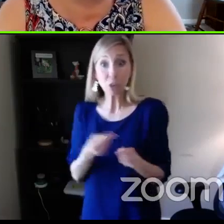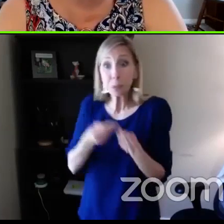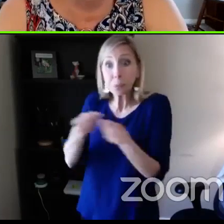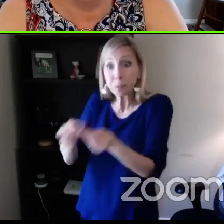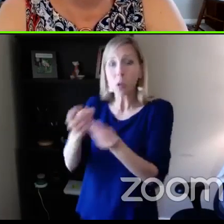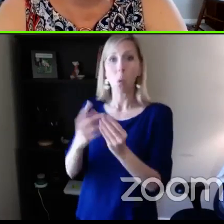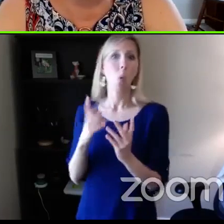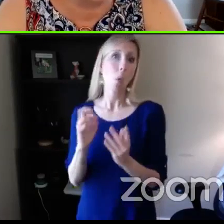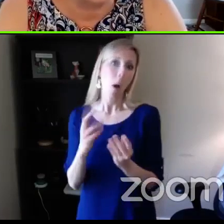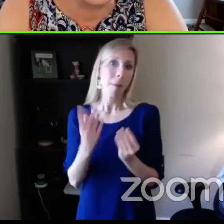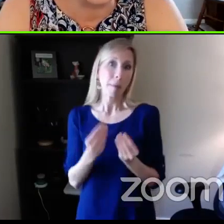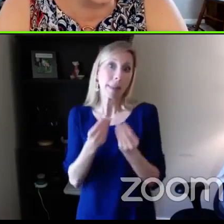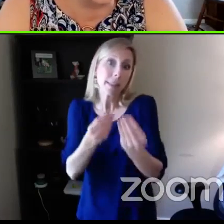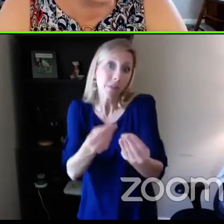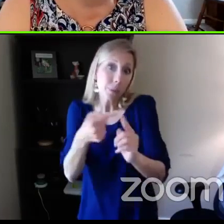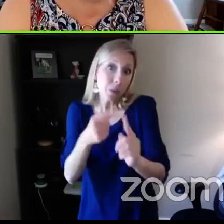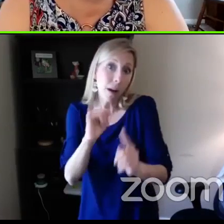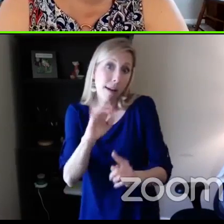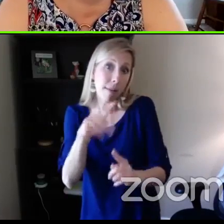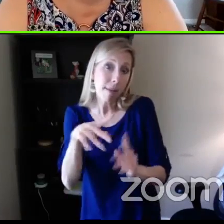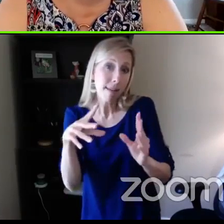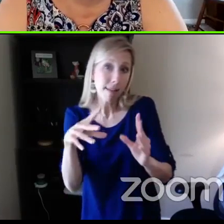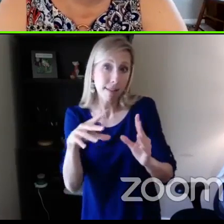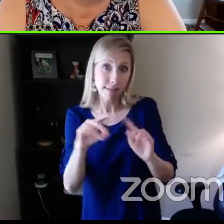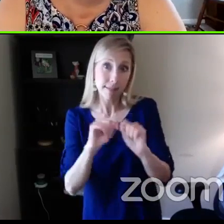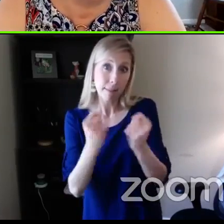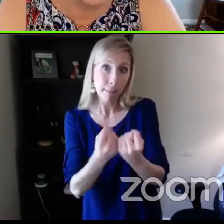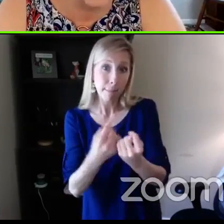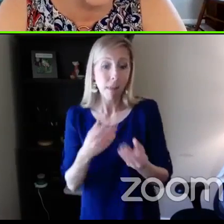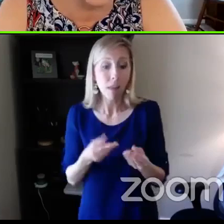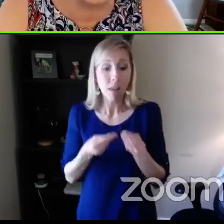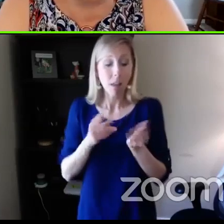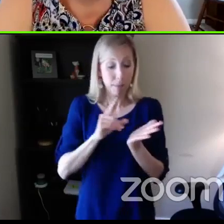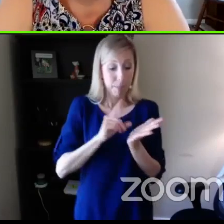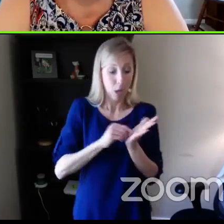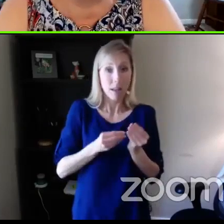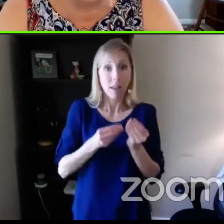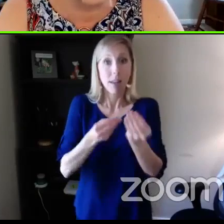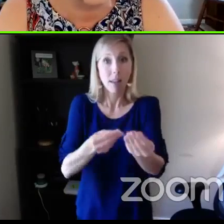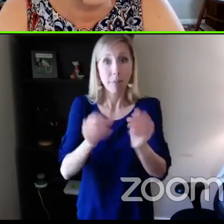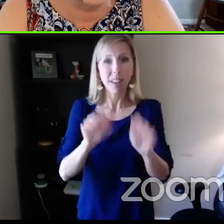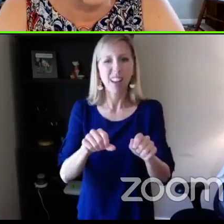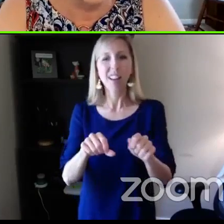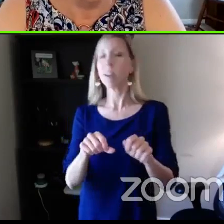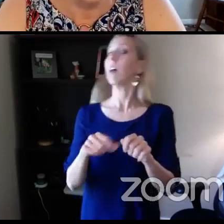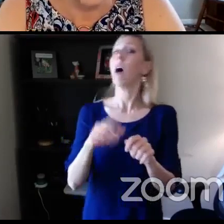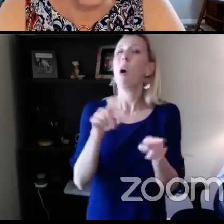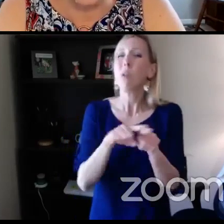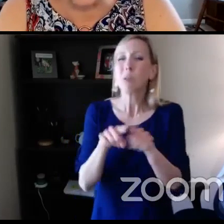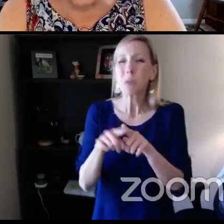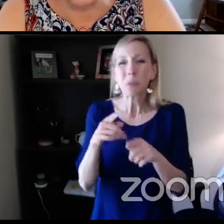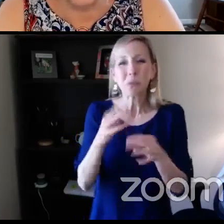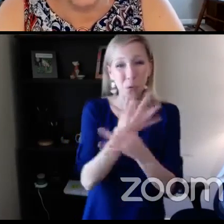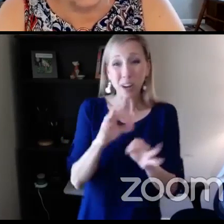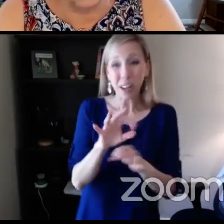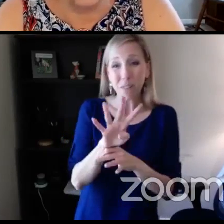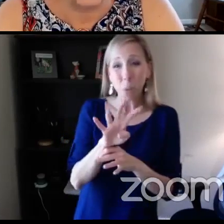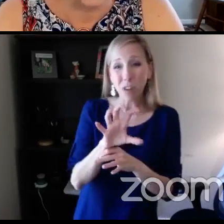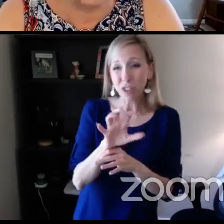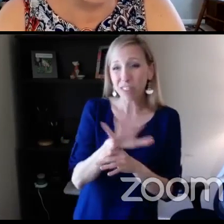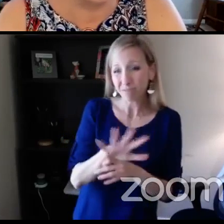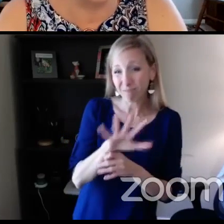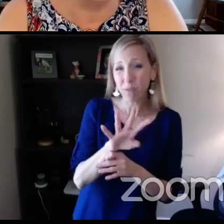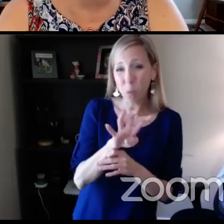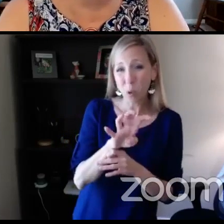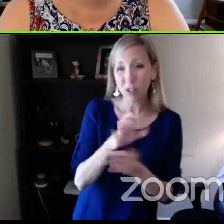it's there. It might be free. Most of our things that aren't free are under $5. So it's, and